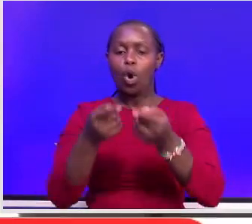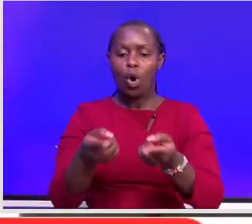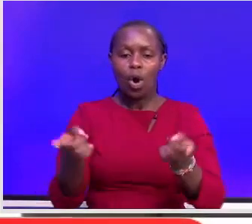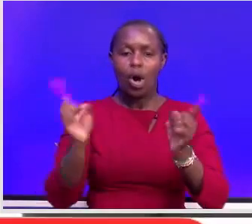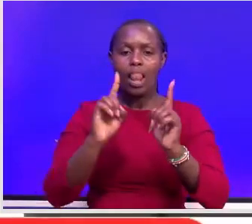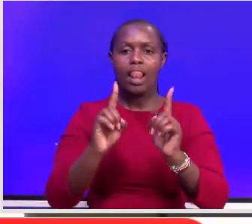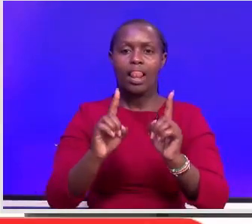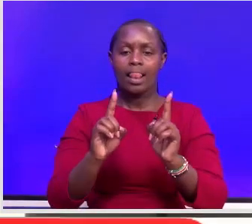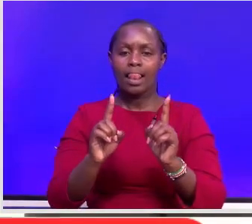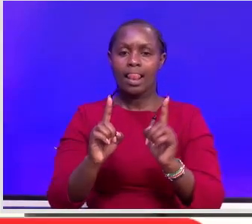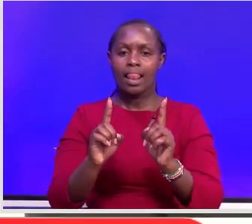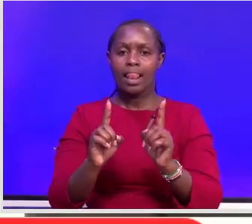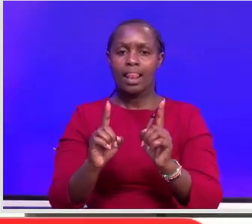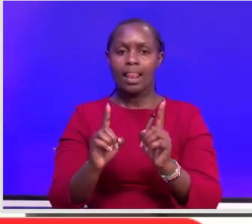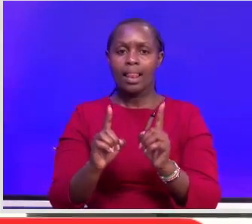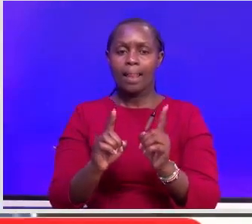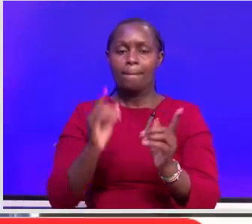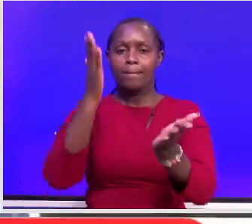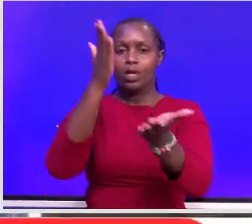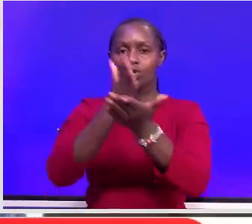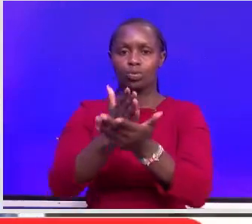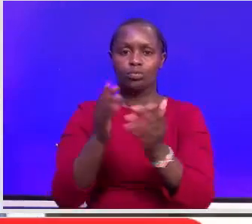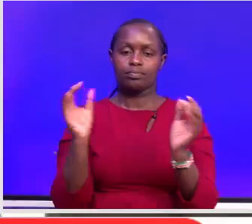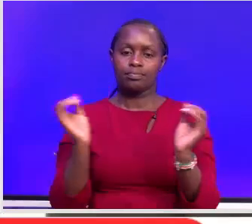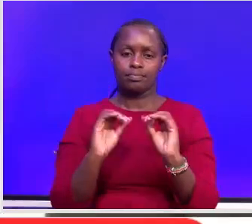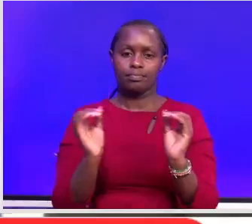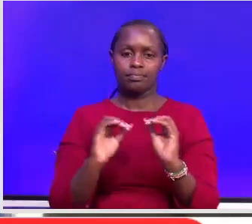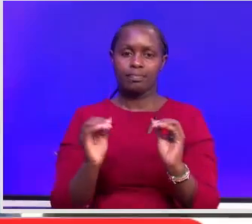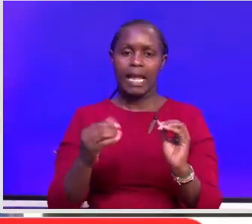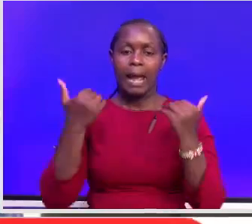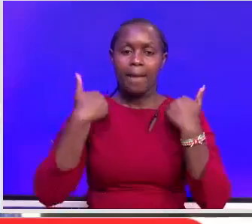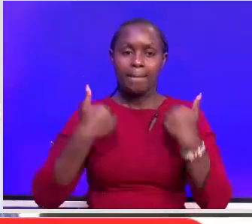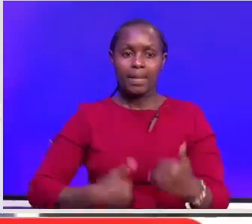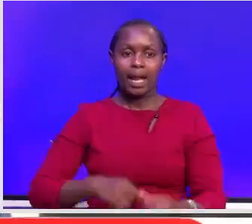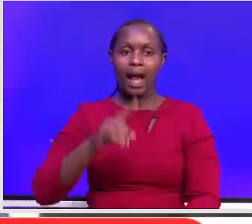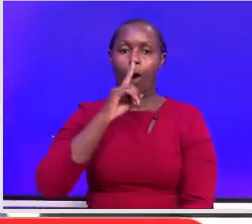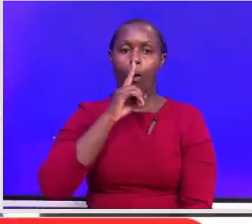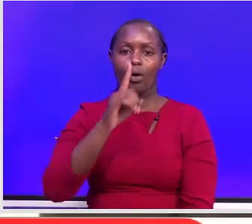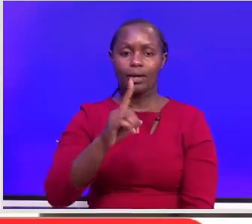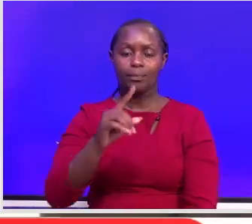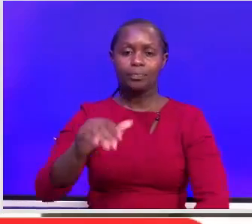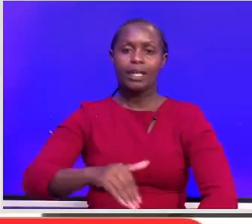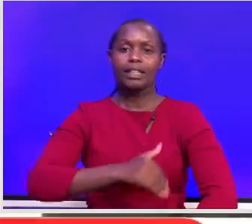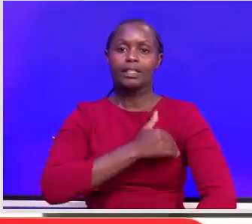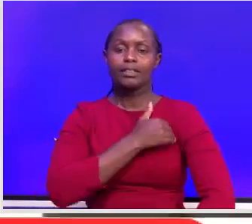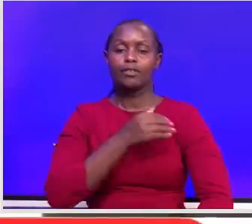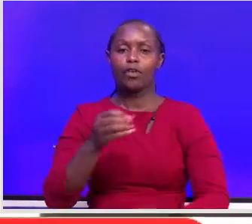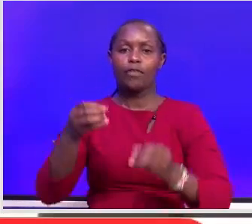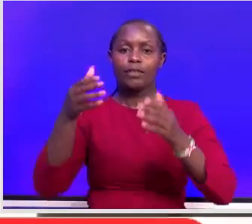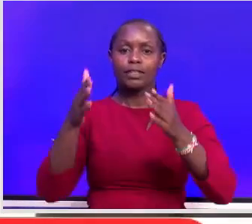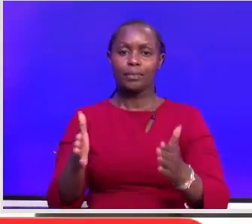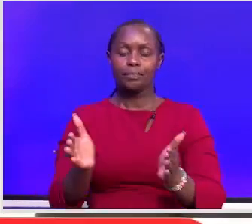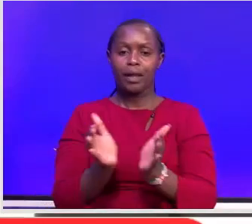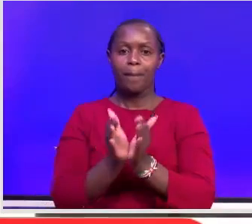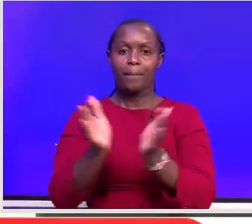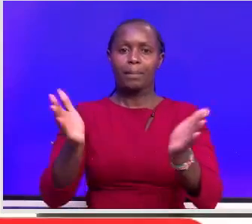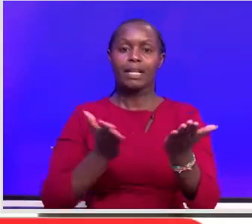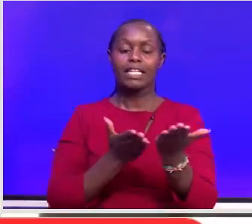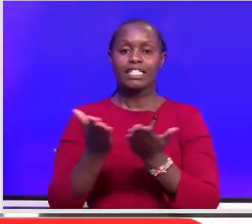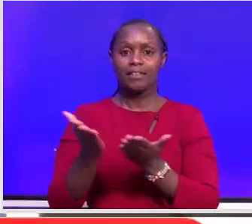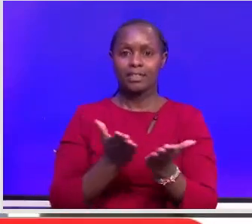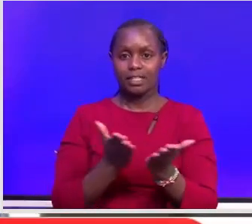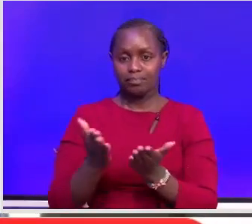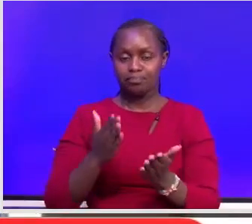not to be genuine. I direct the Chief Officer, Public Service,